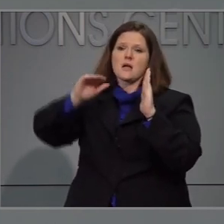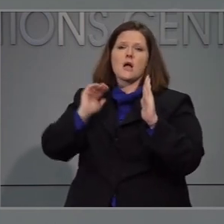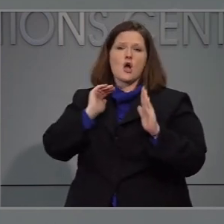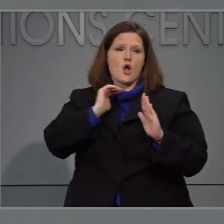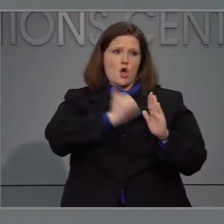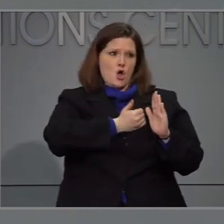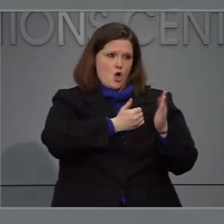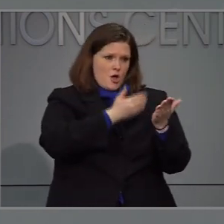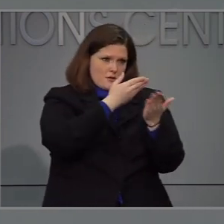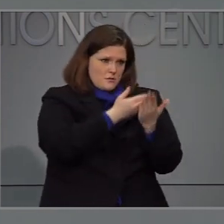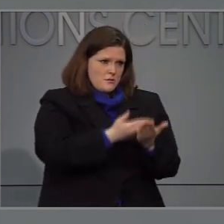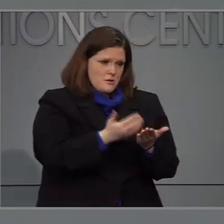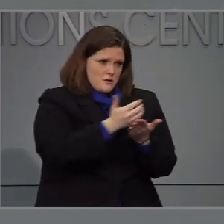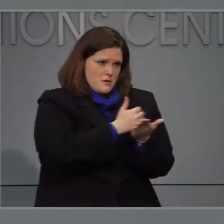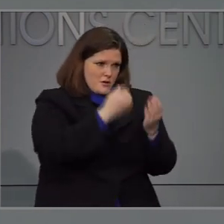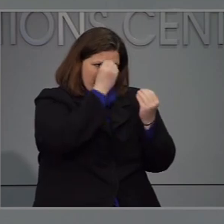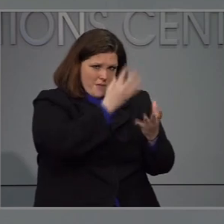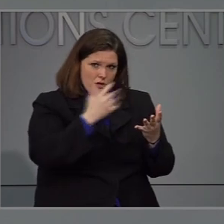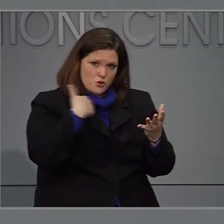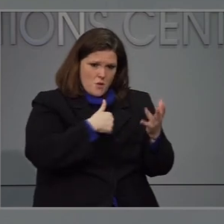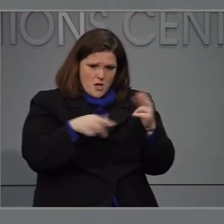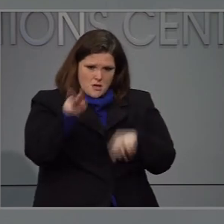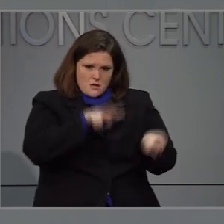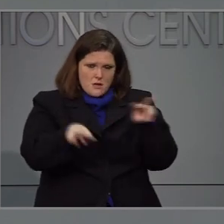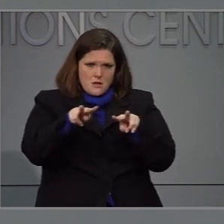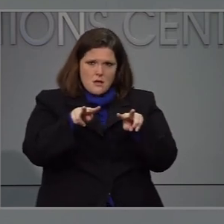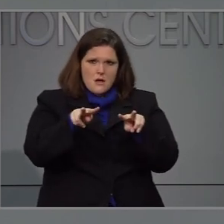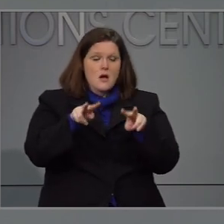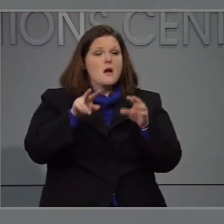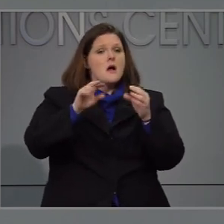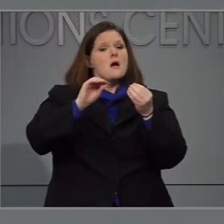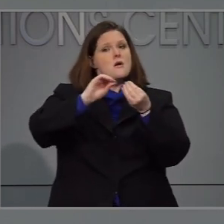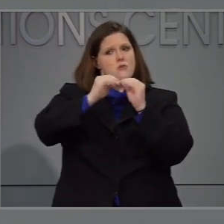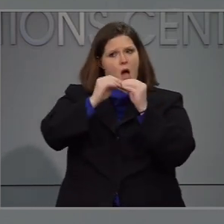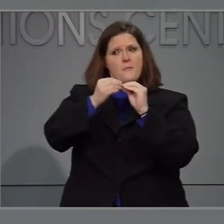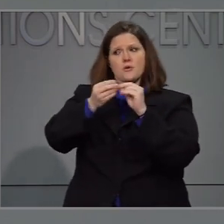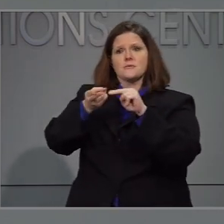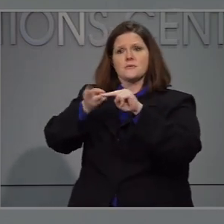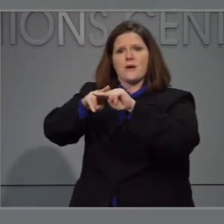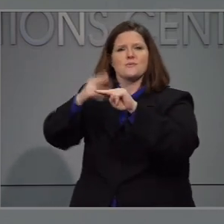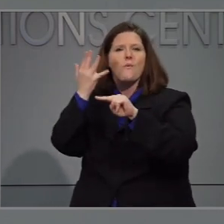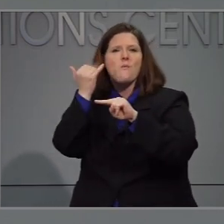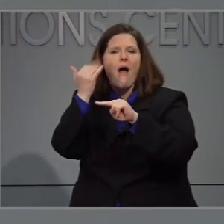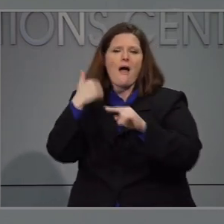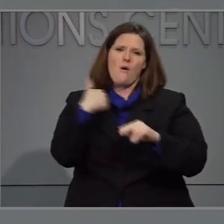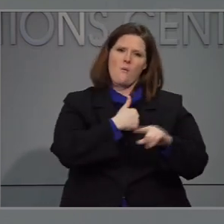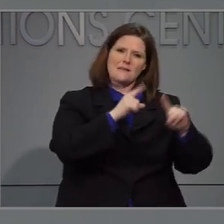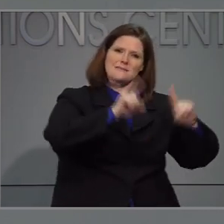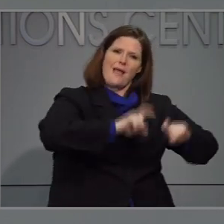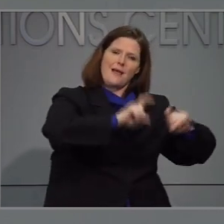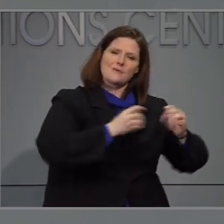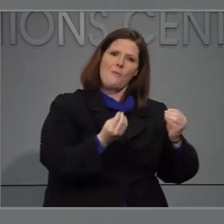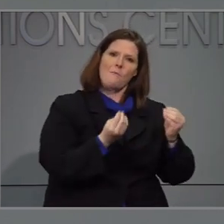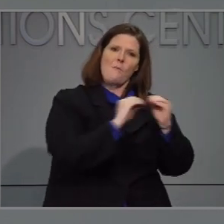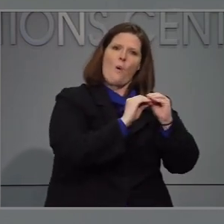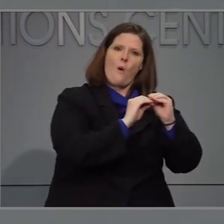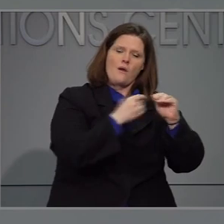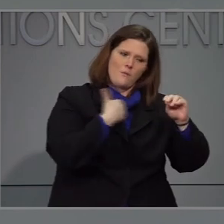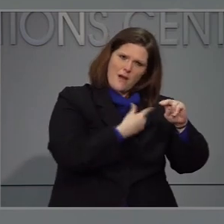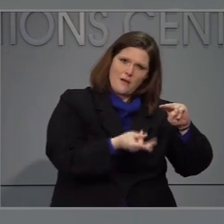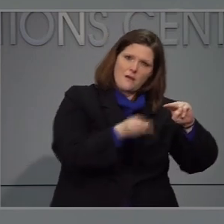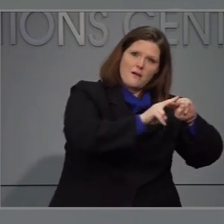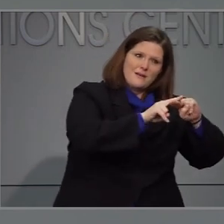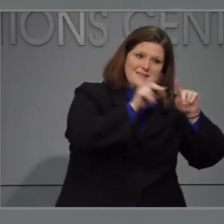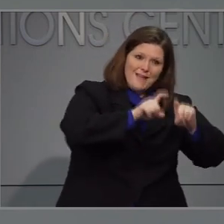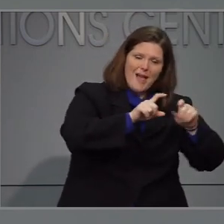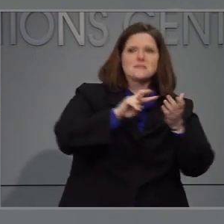data. Our overall cases, while they are going up, we're testing more. So as a package, I think we're